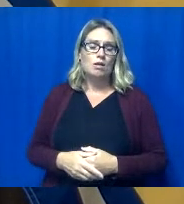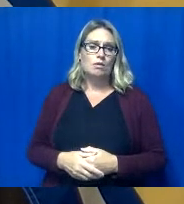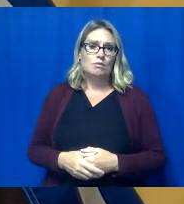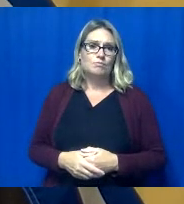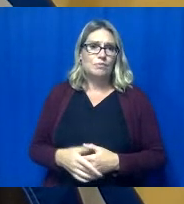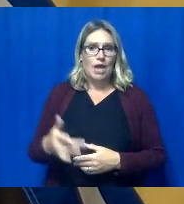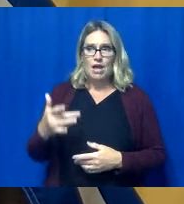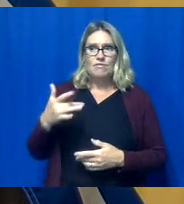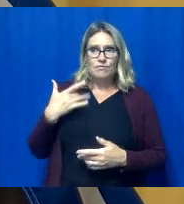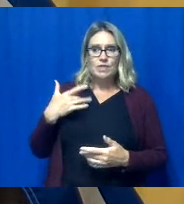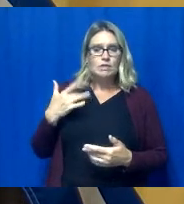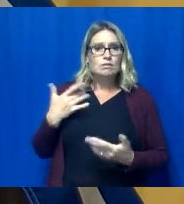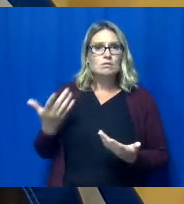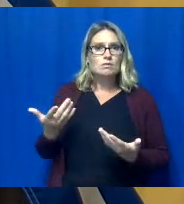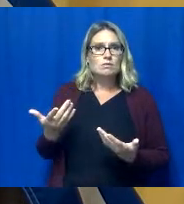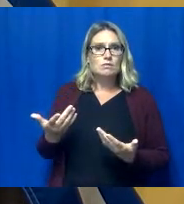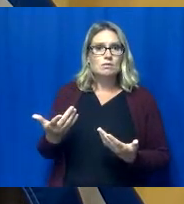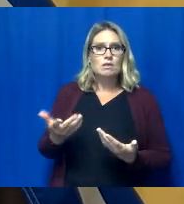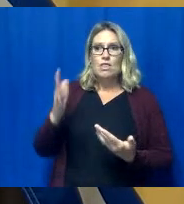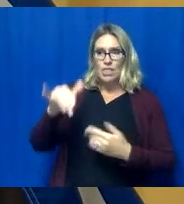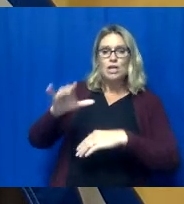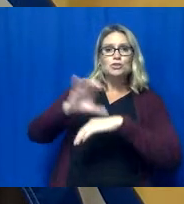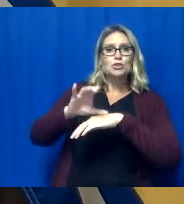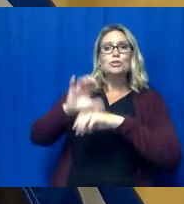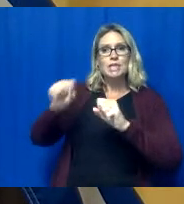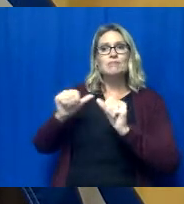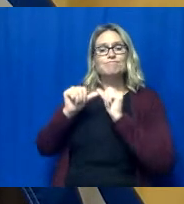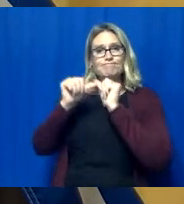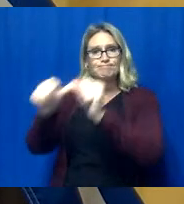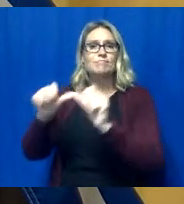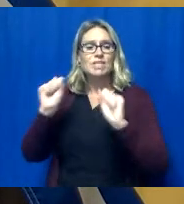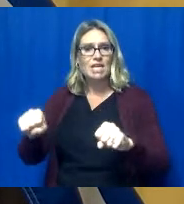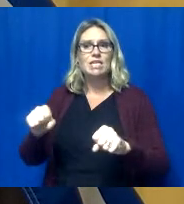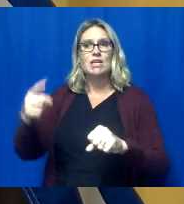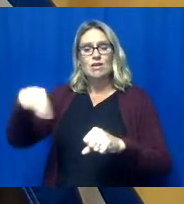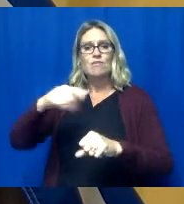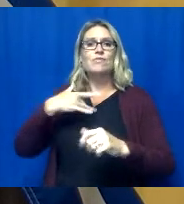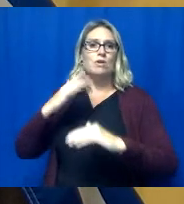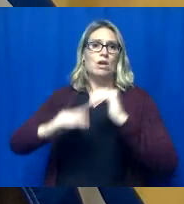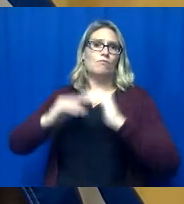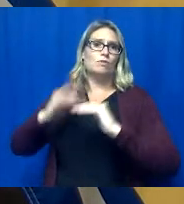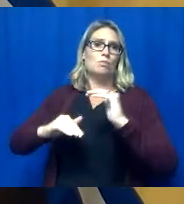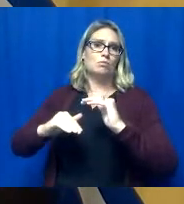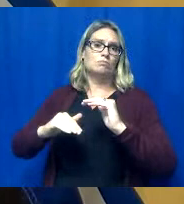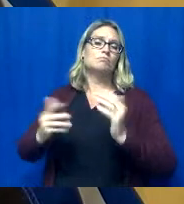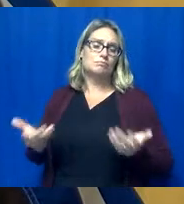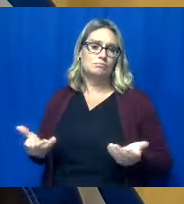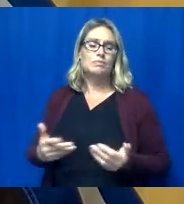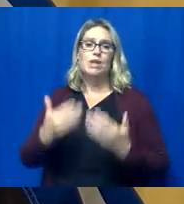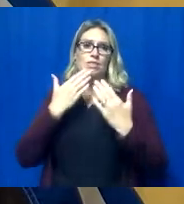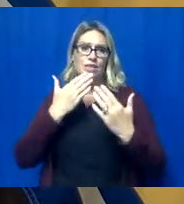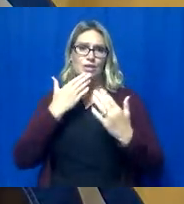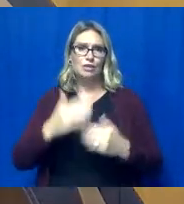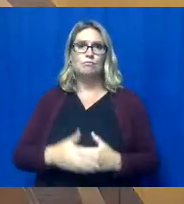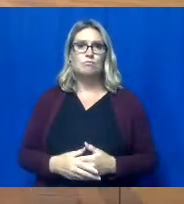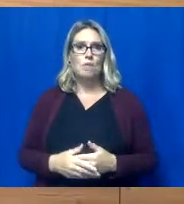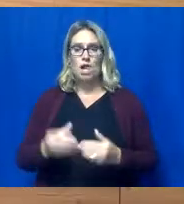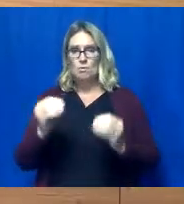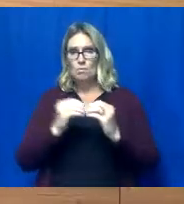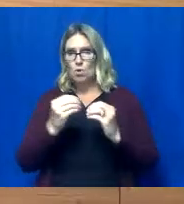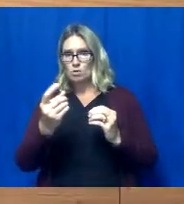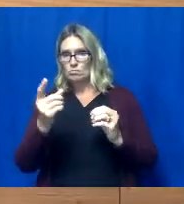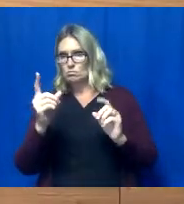that that churches can operate and feel comfortable about what they're doing. Thank you. Vicky Hogarth, do you have a quick